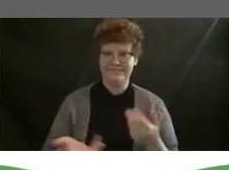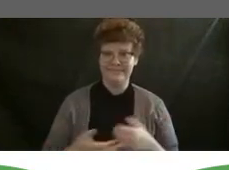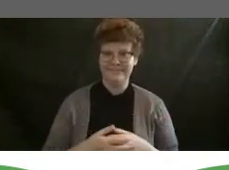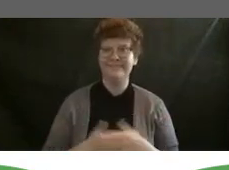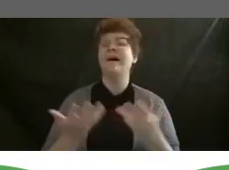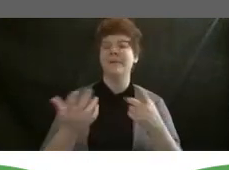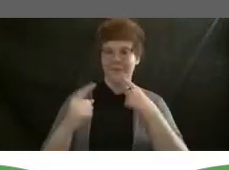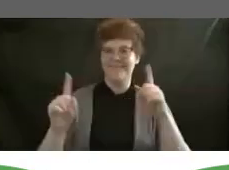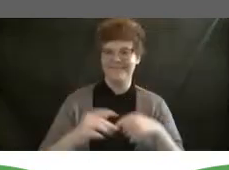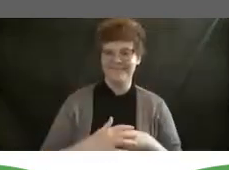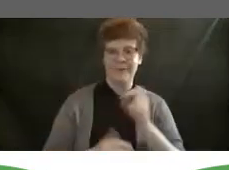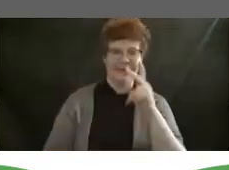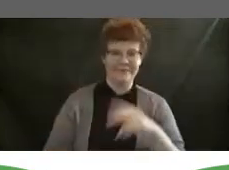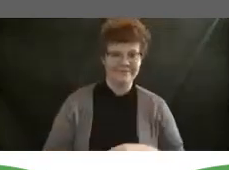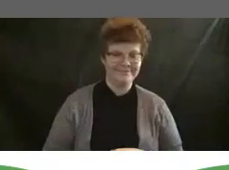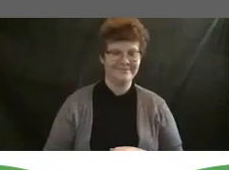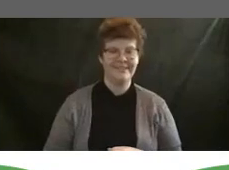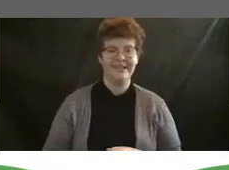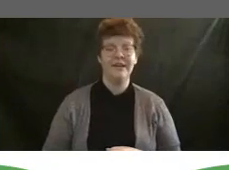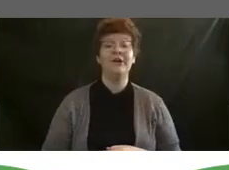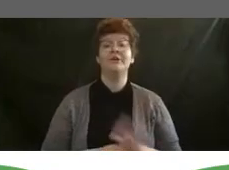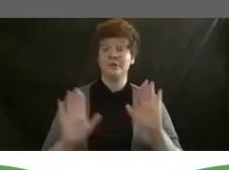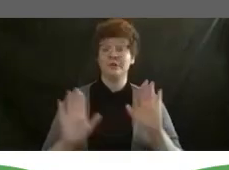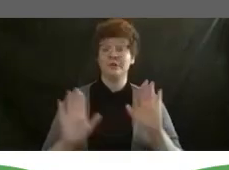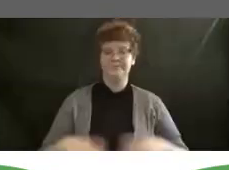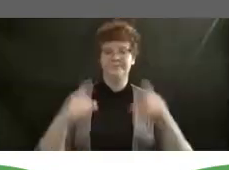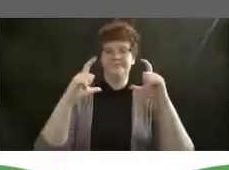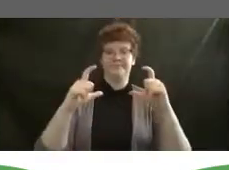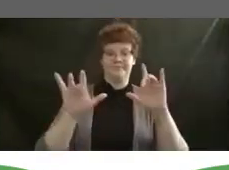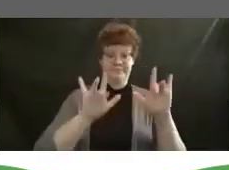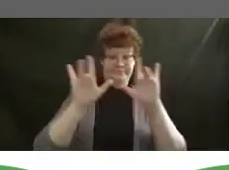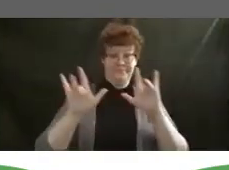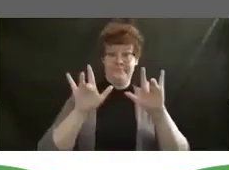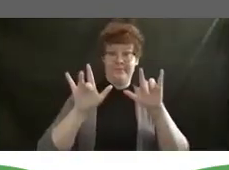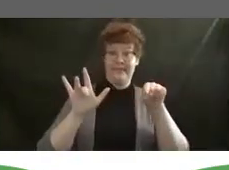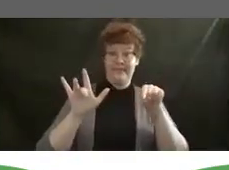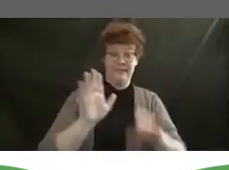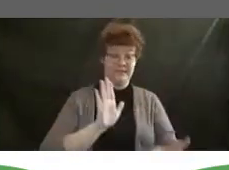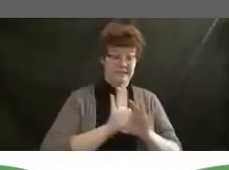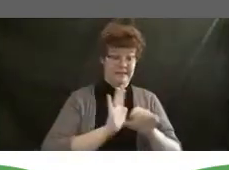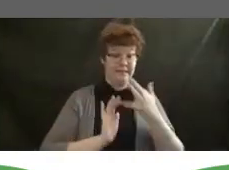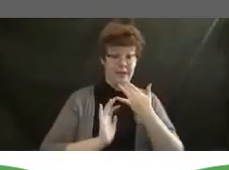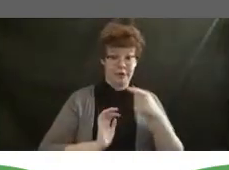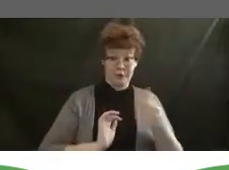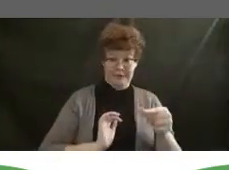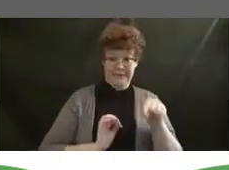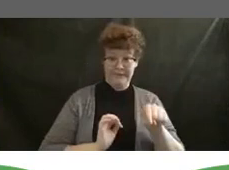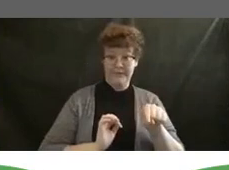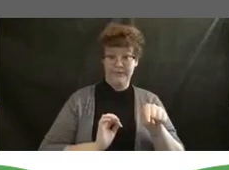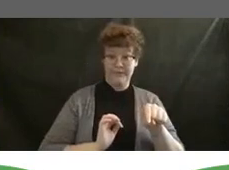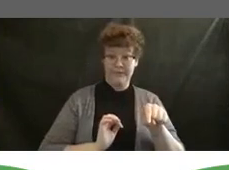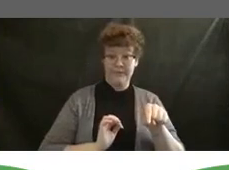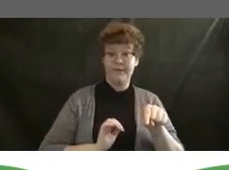There we go. We go back again. So I select this color, it puts it in my base color. And when I click here, and